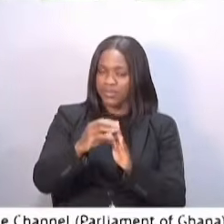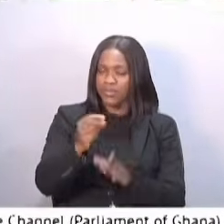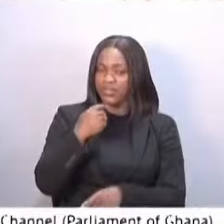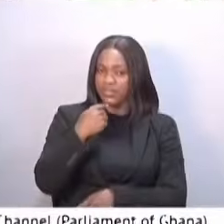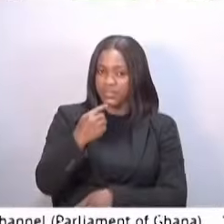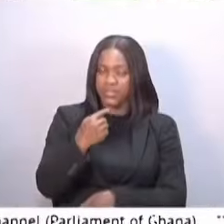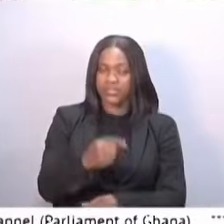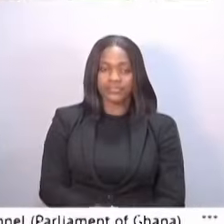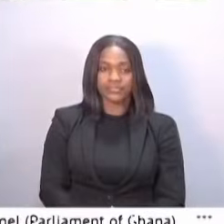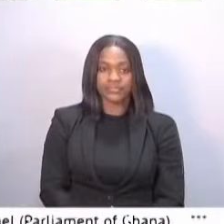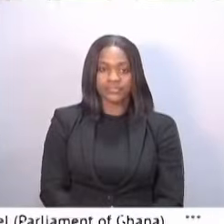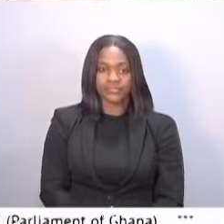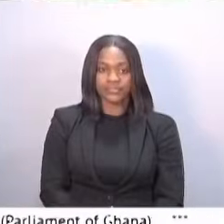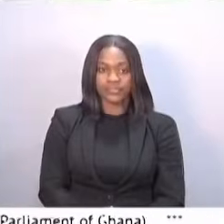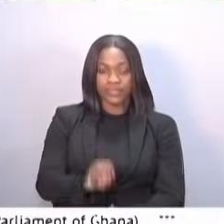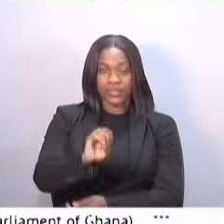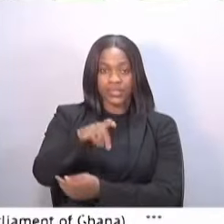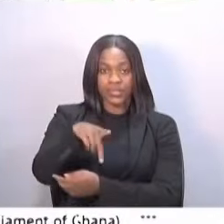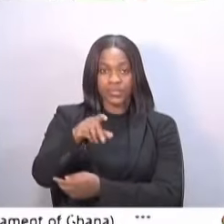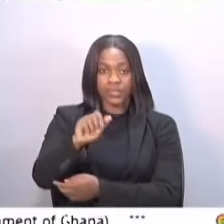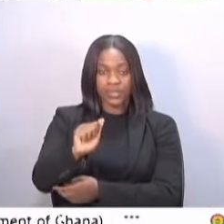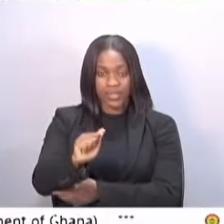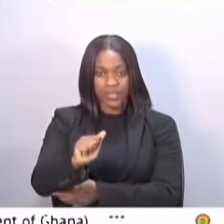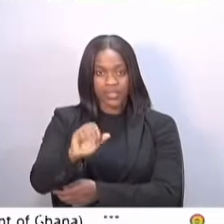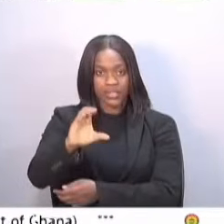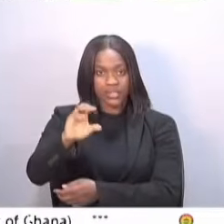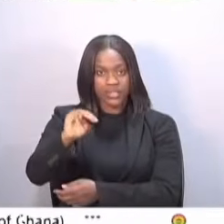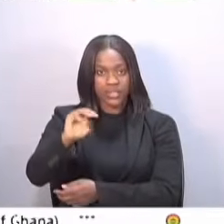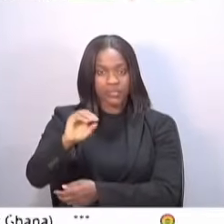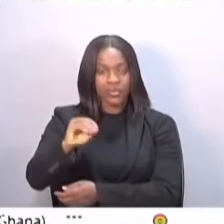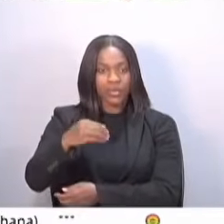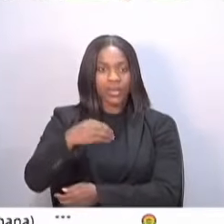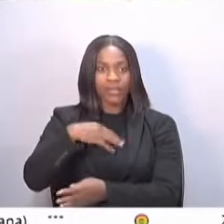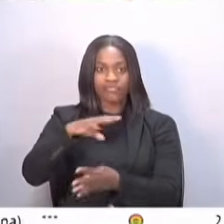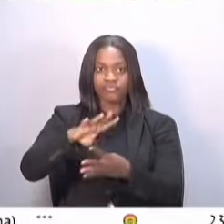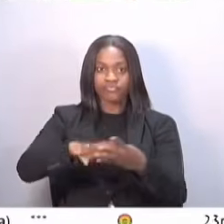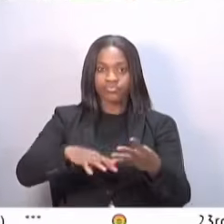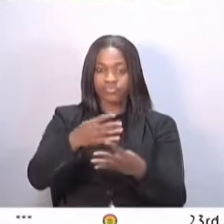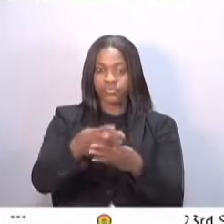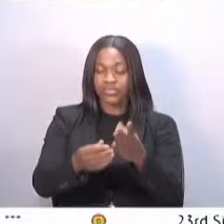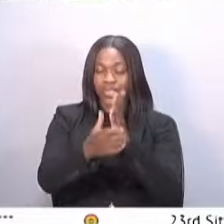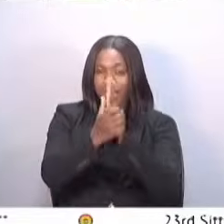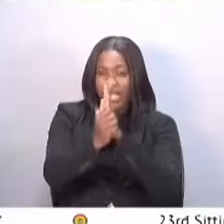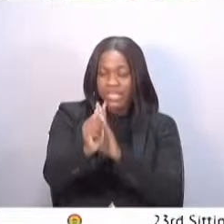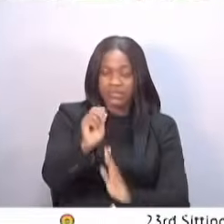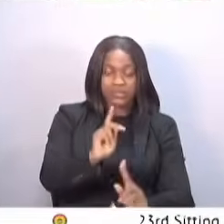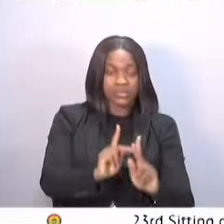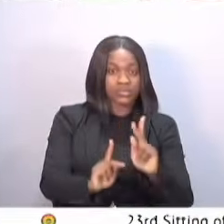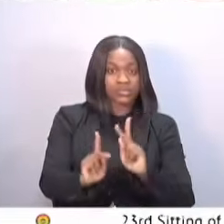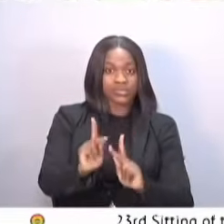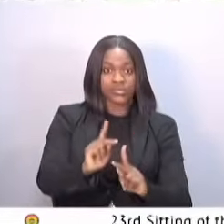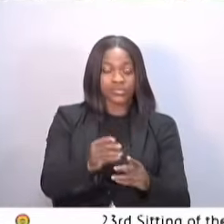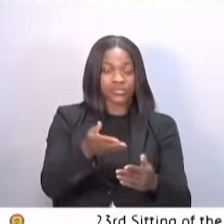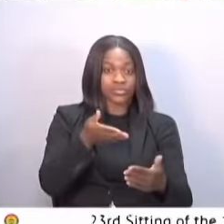that the EPA CMO has established a roster of experts, and